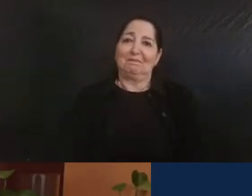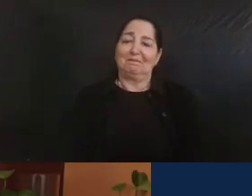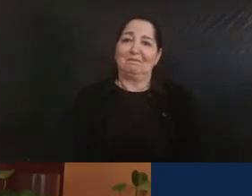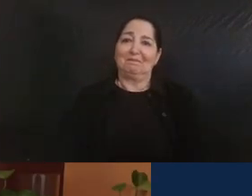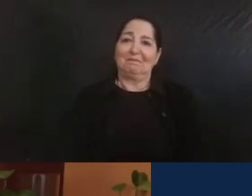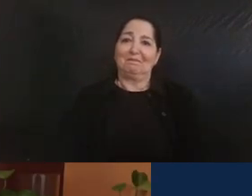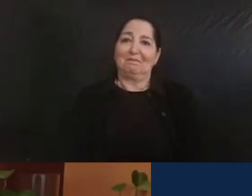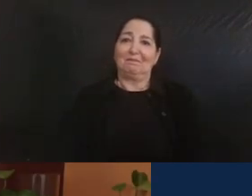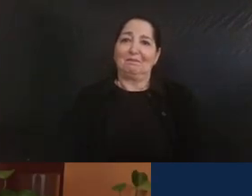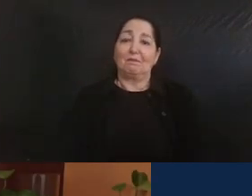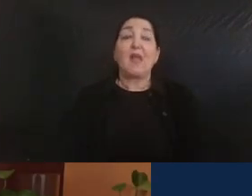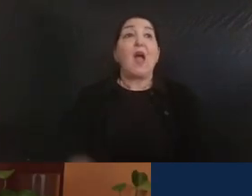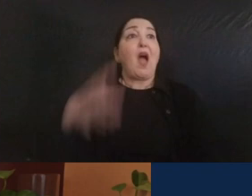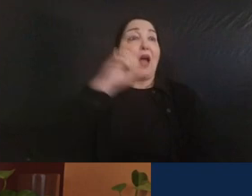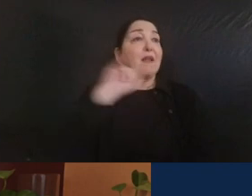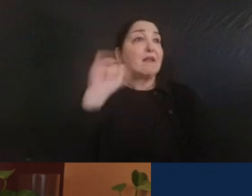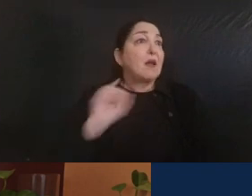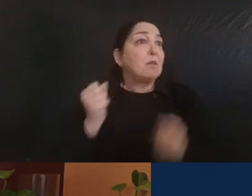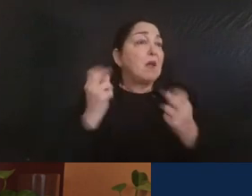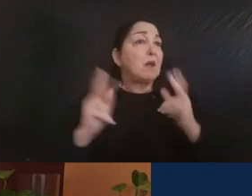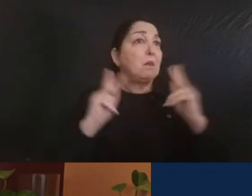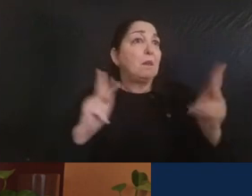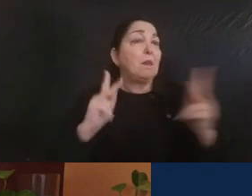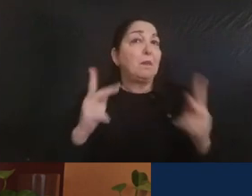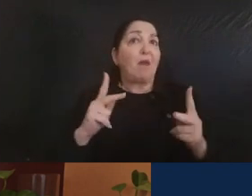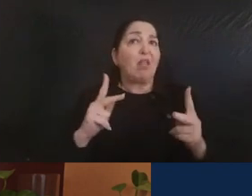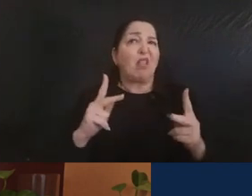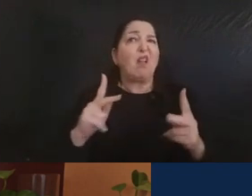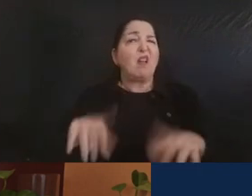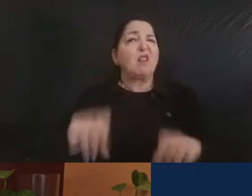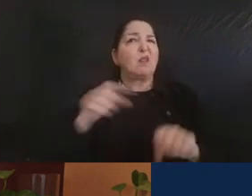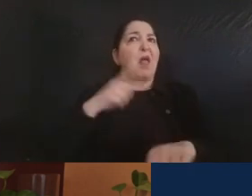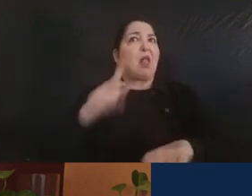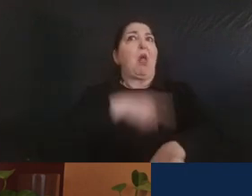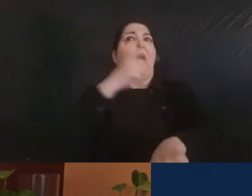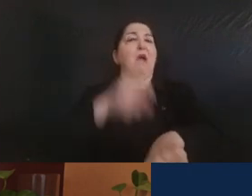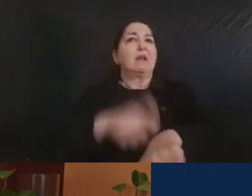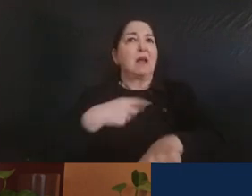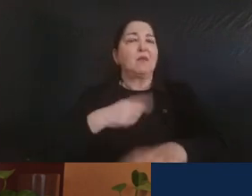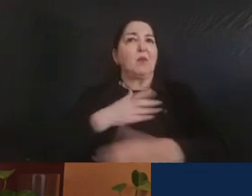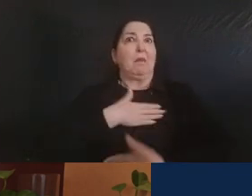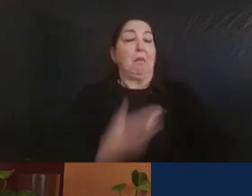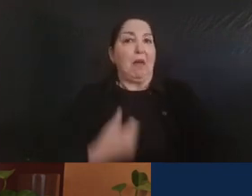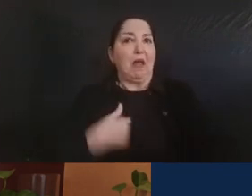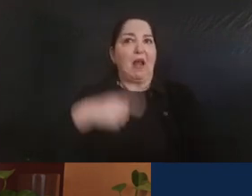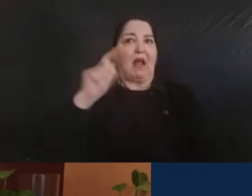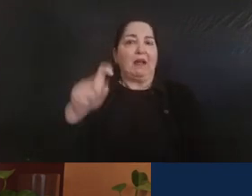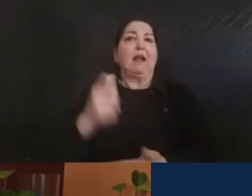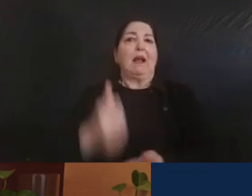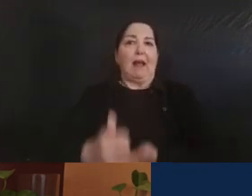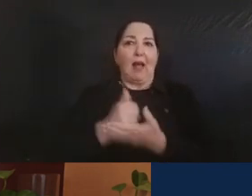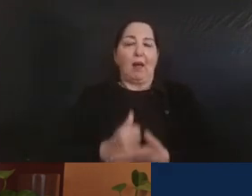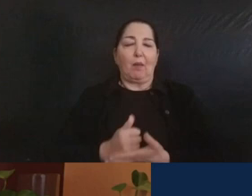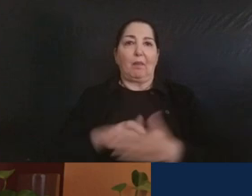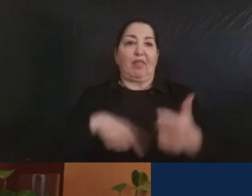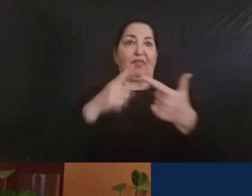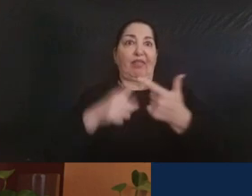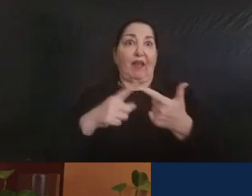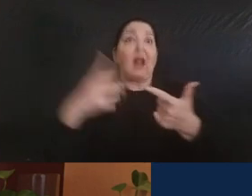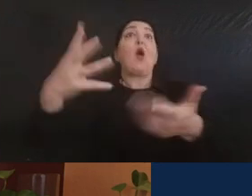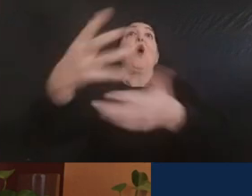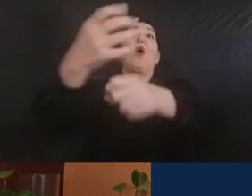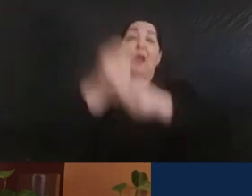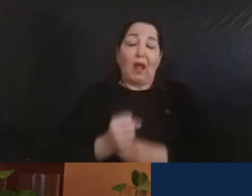I guess like a lot of people, it took me a long time to acknowledge that I needed help and then getting the help and then